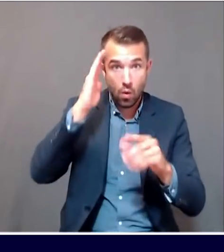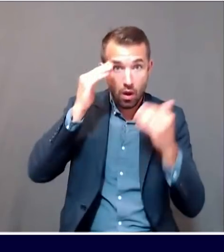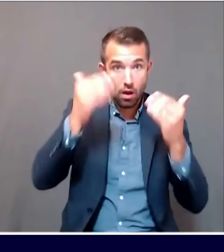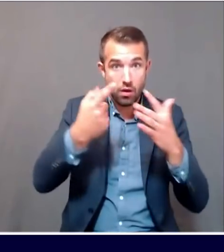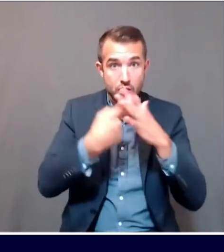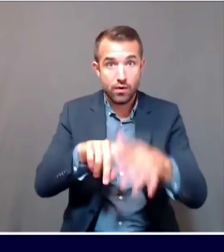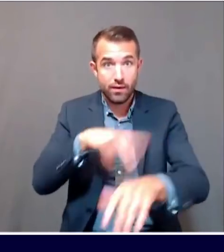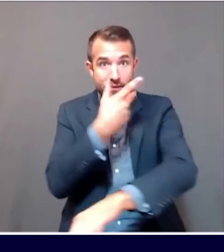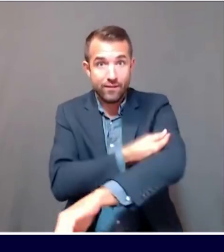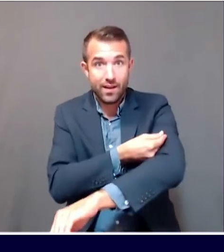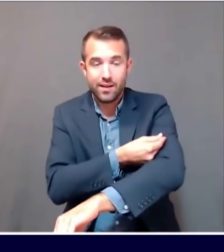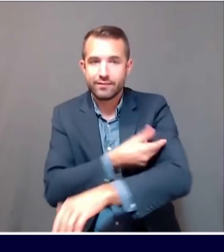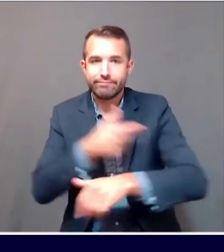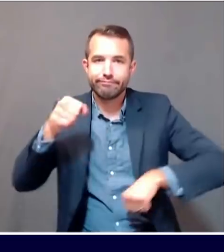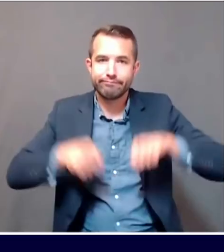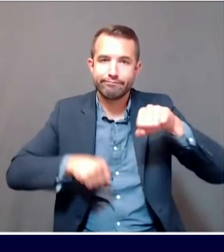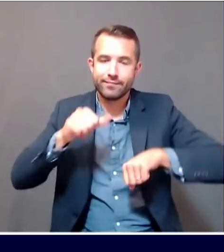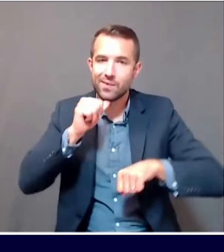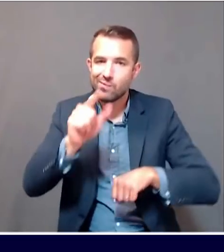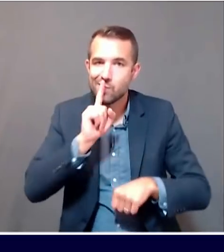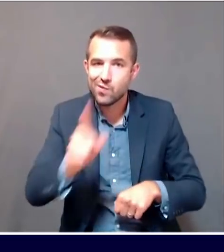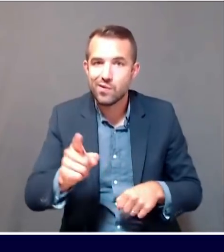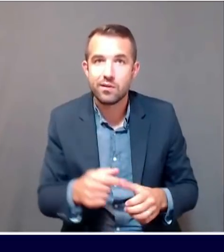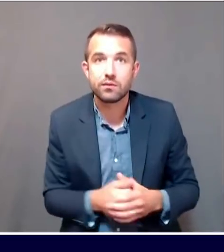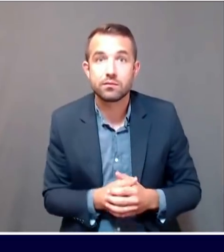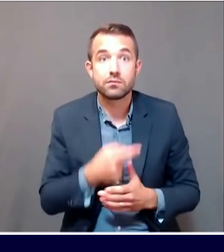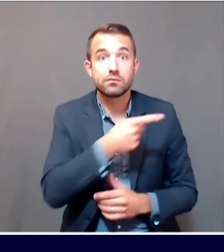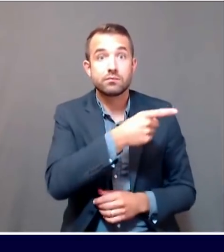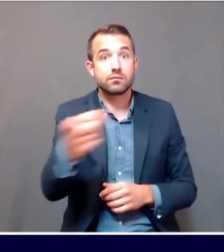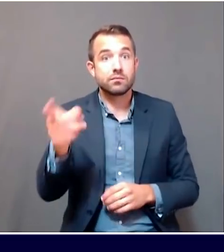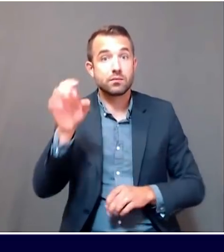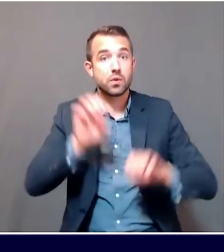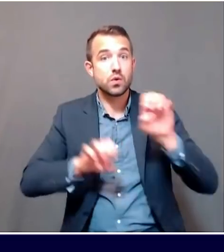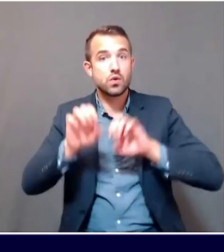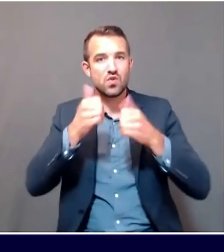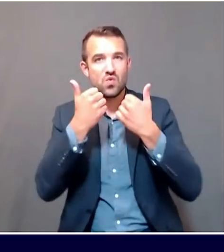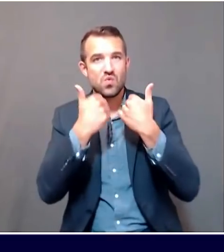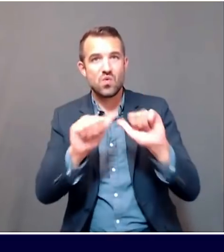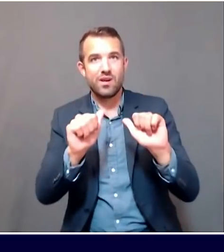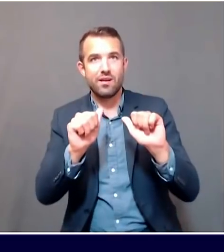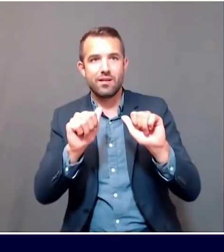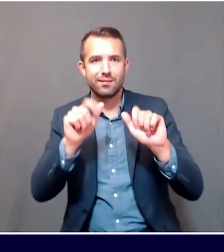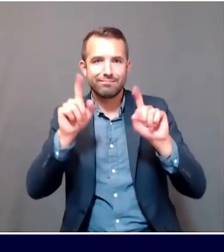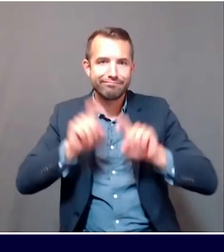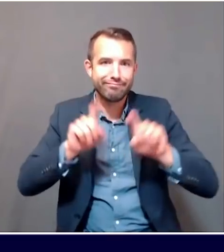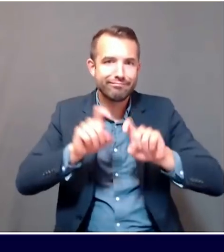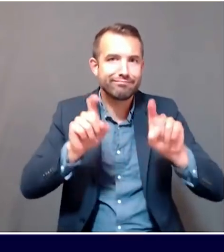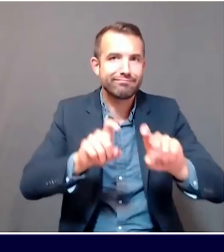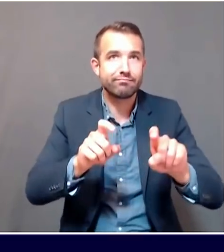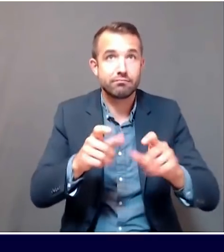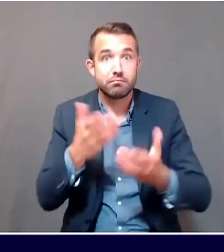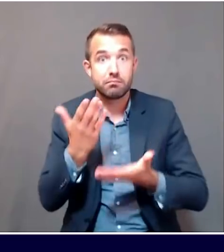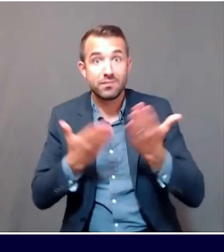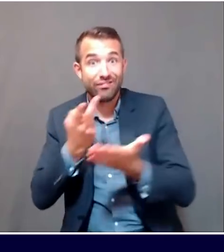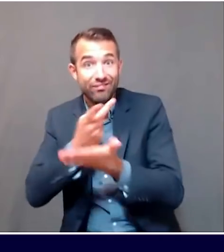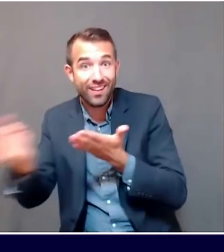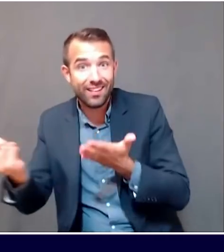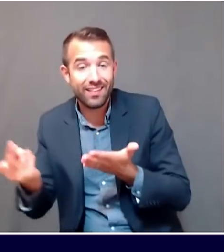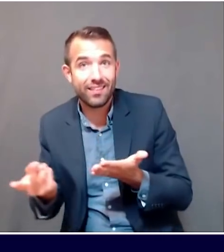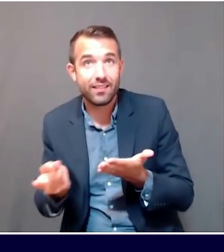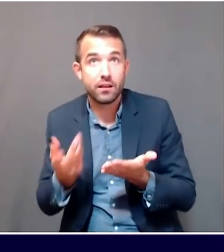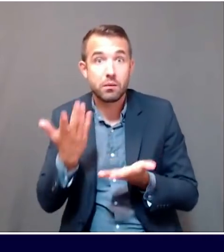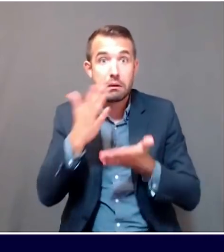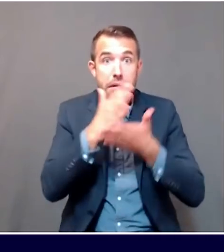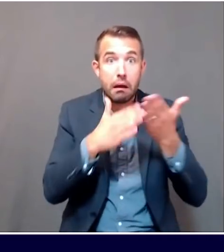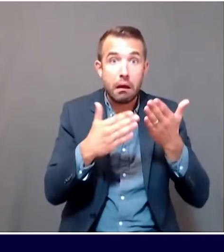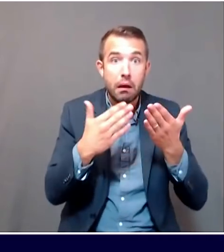of the trials of one of the 160 vaccines that I mentioned may not succeed. Other trials may